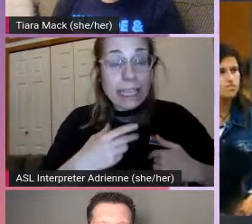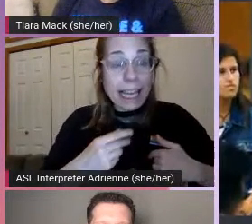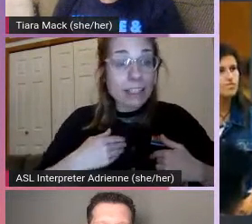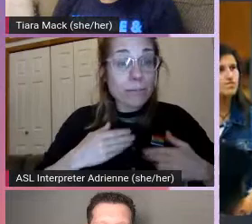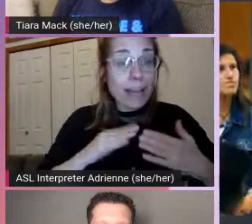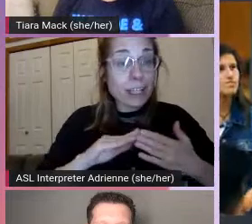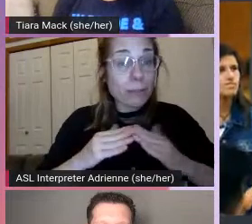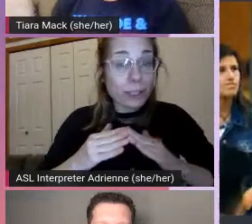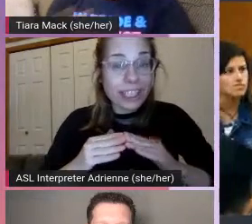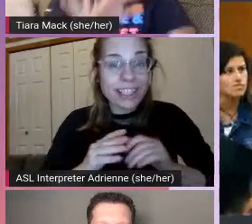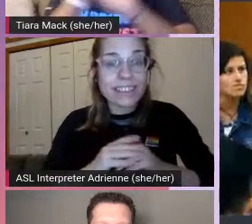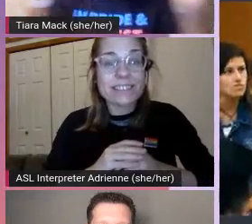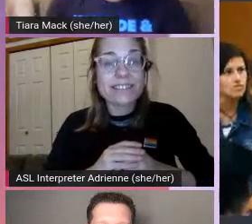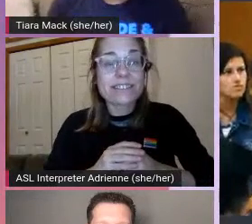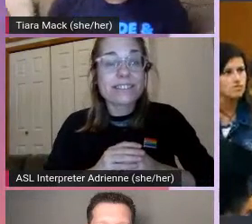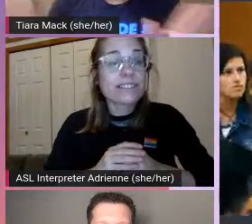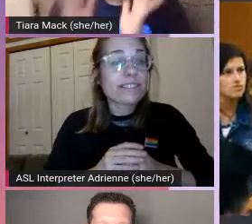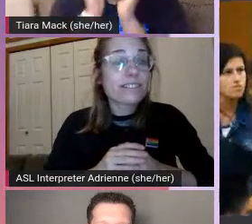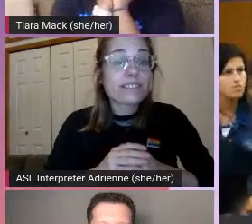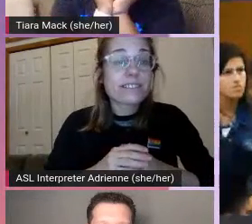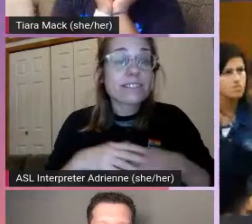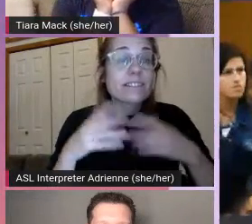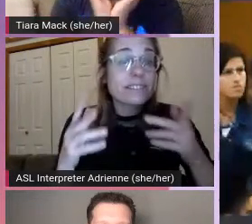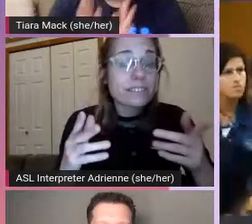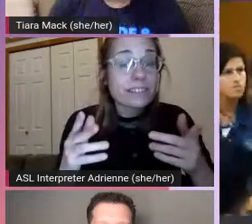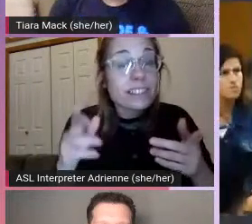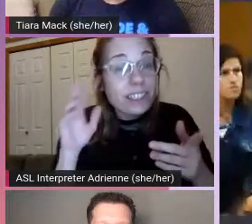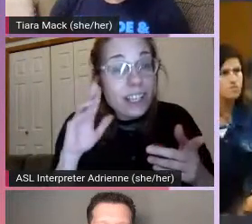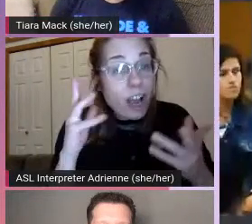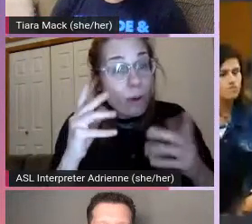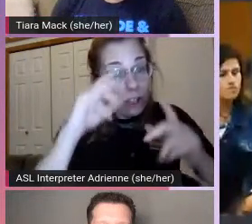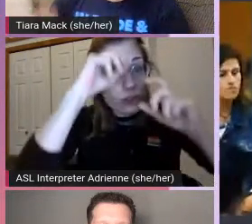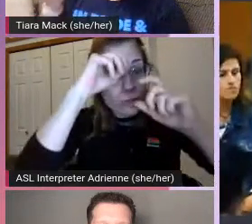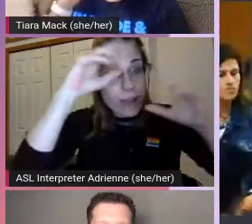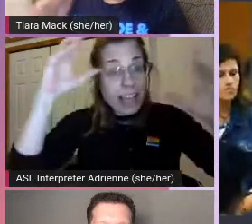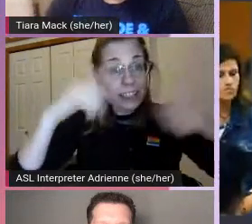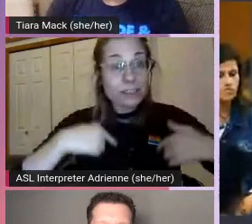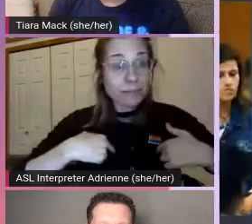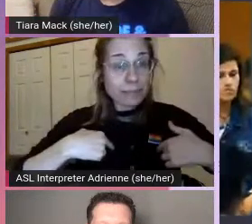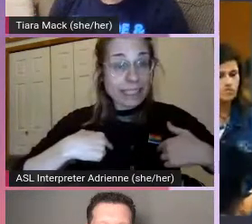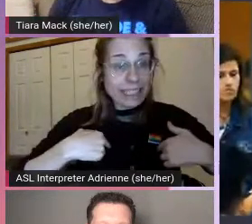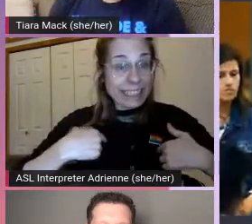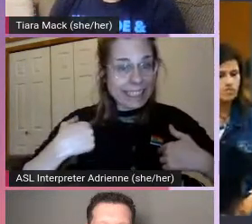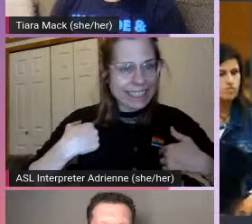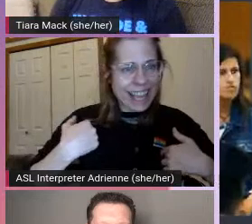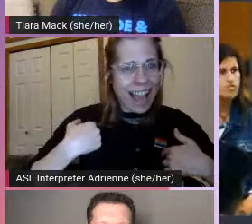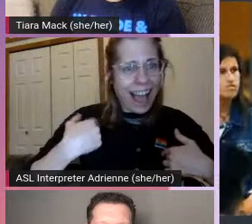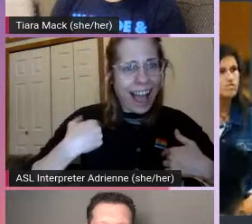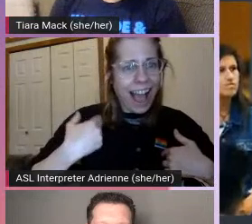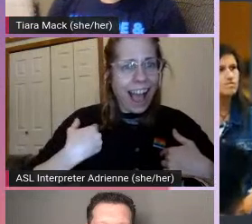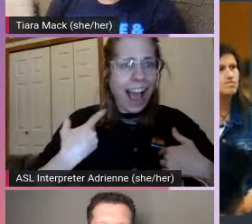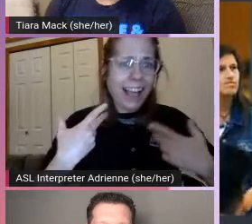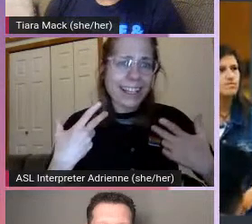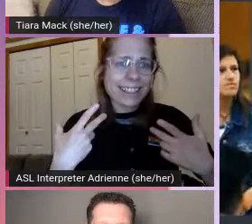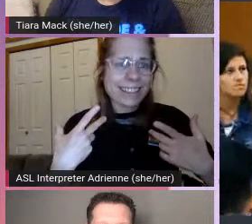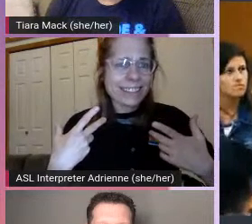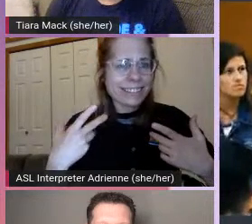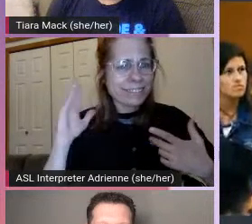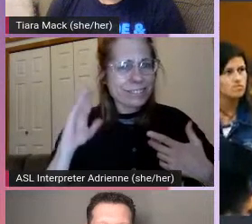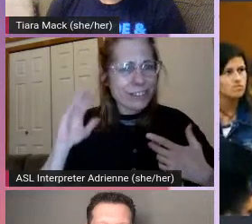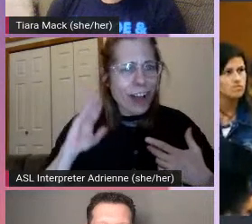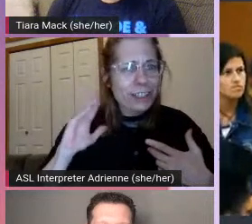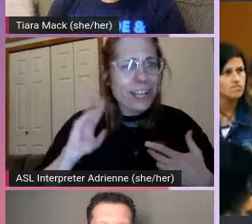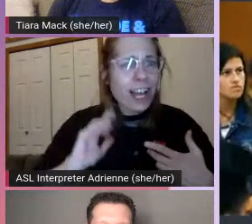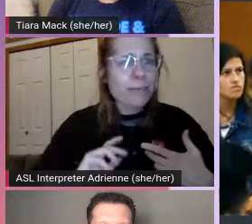current activist me, but you can all imagine young baby face me and me shouting my testimony in the Rhode